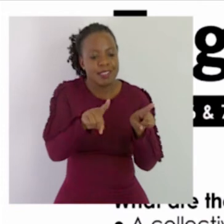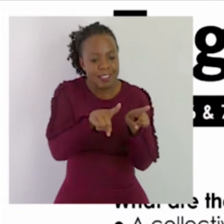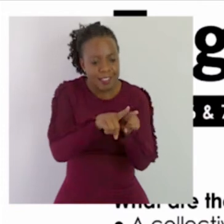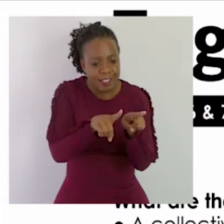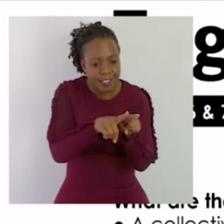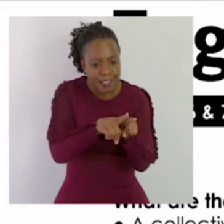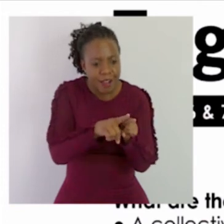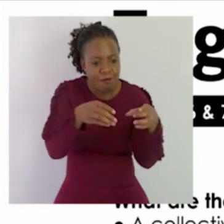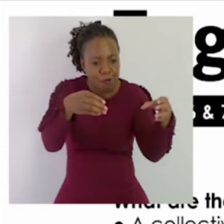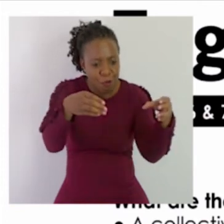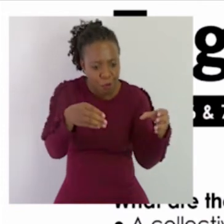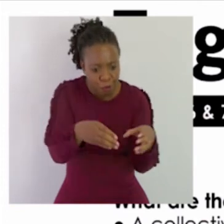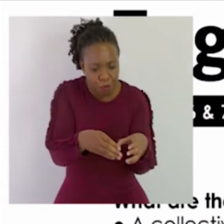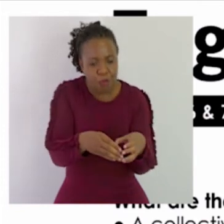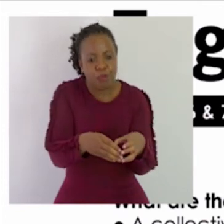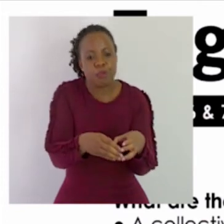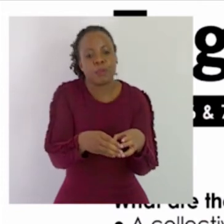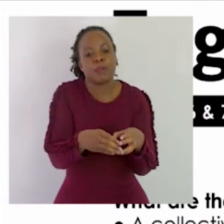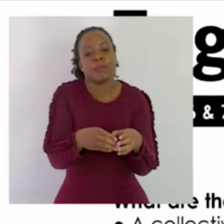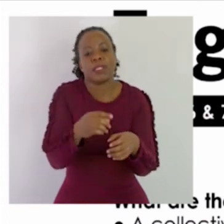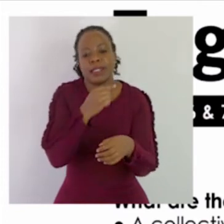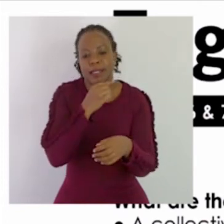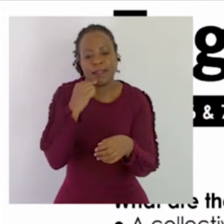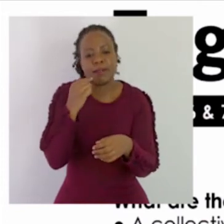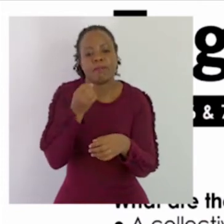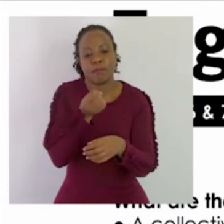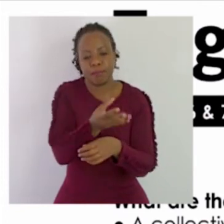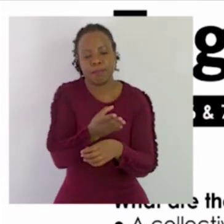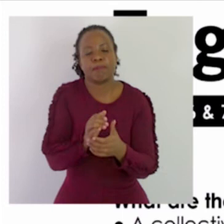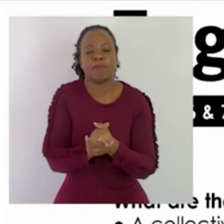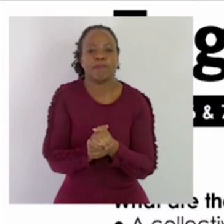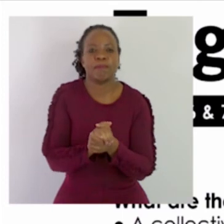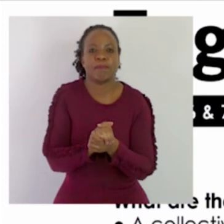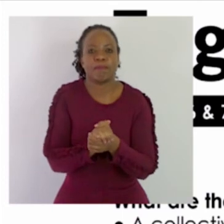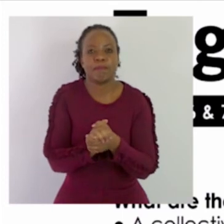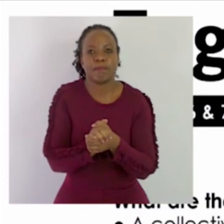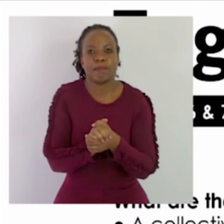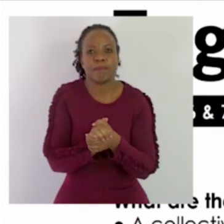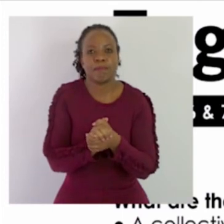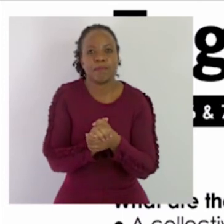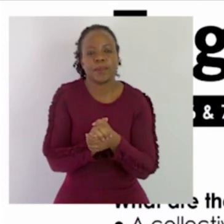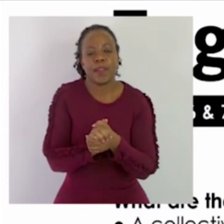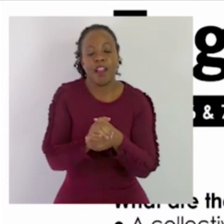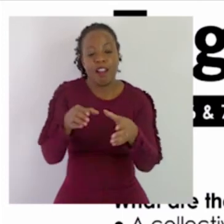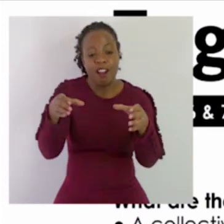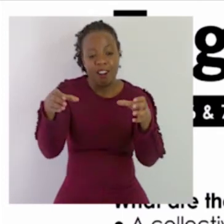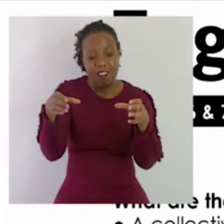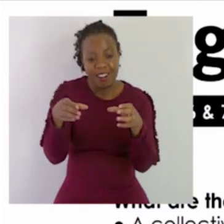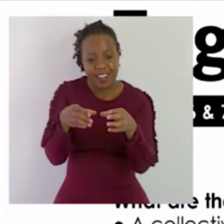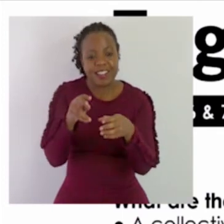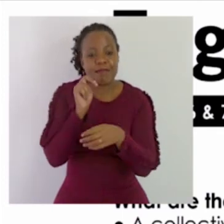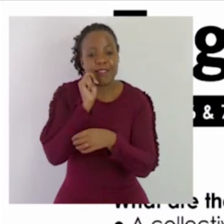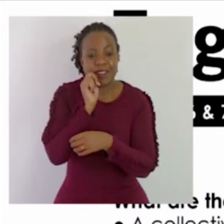noun. Collective nouns are considered as one unit and they are